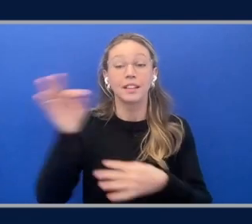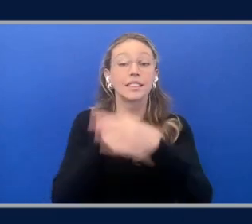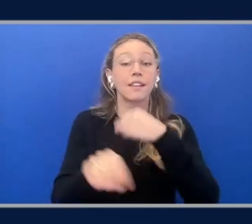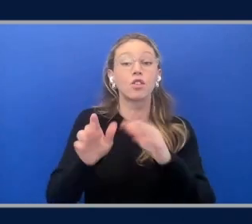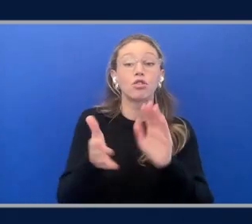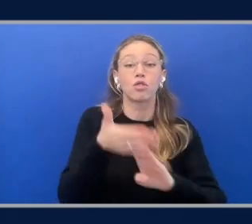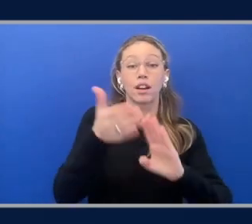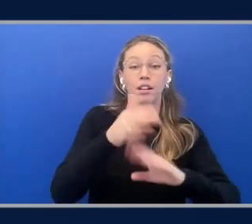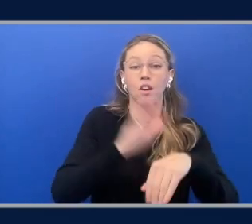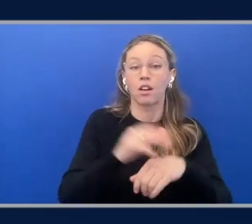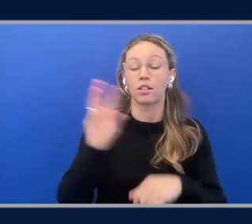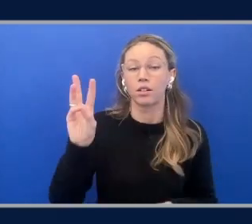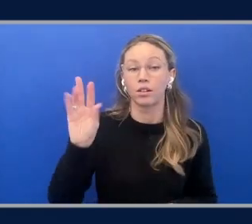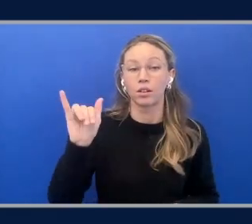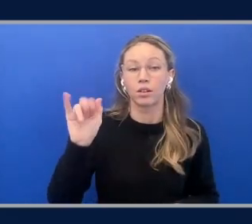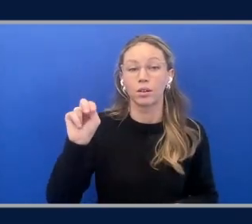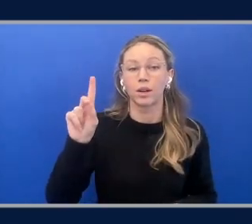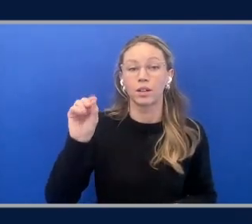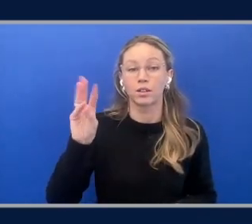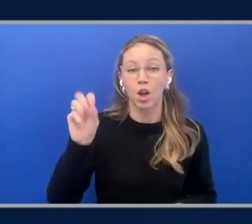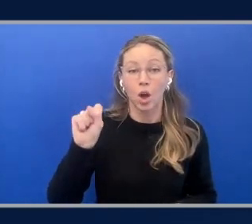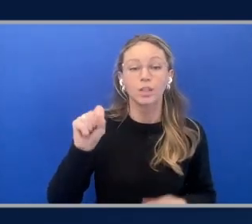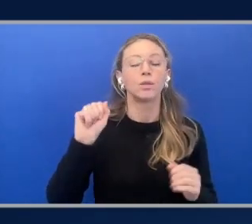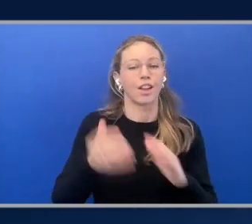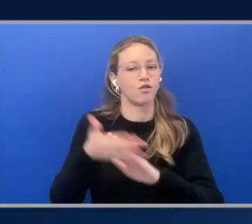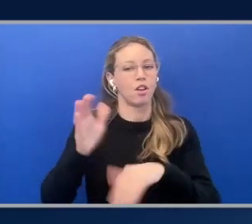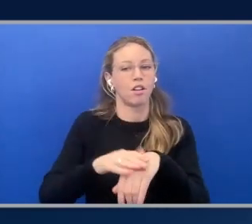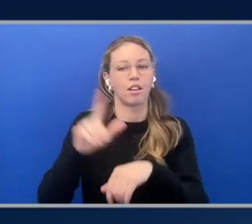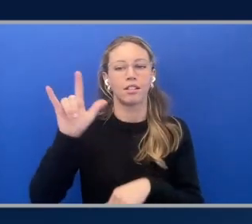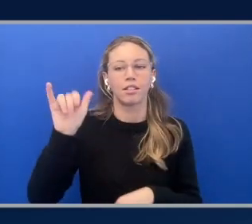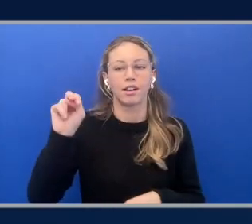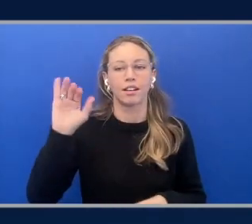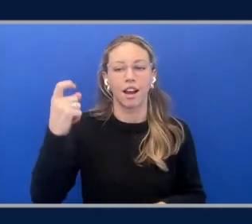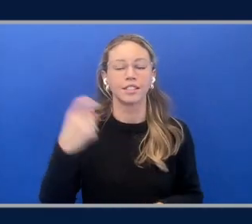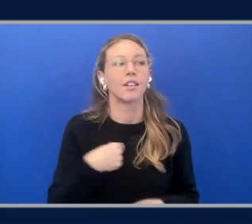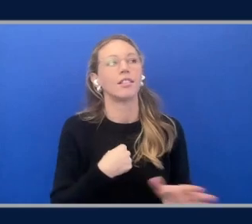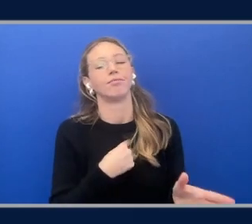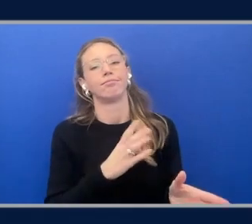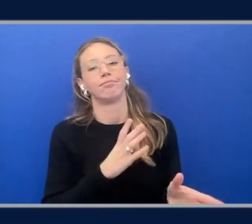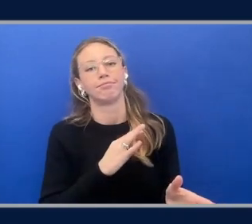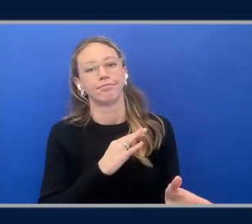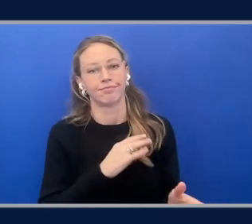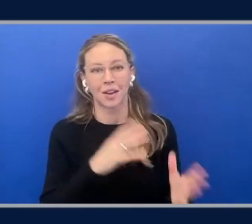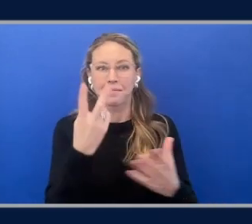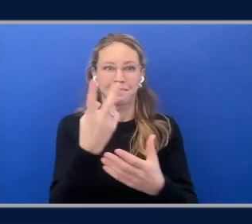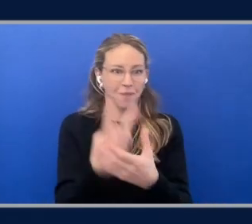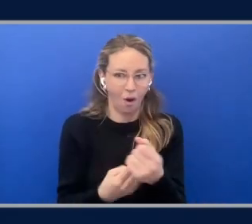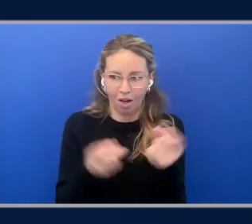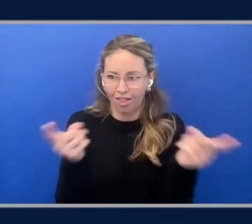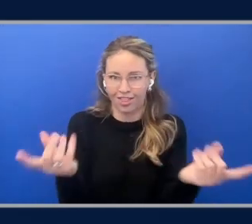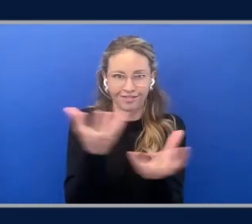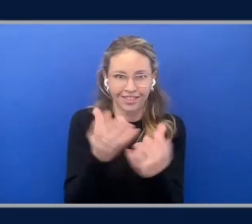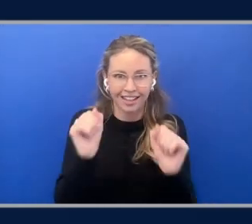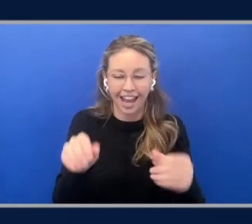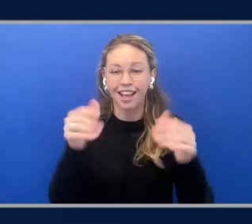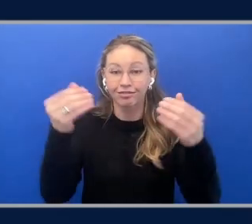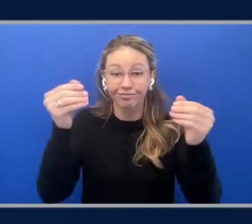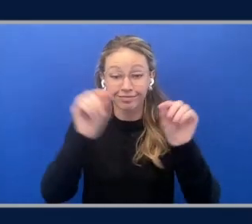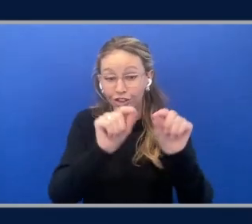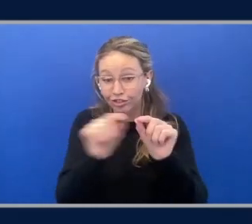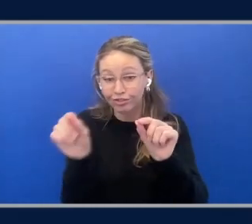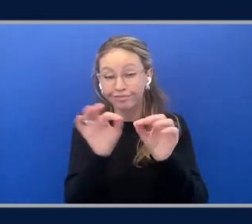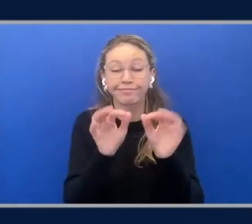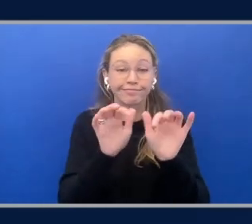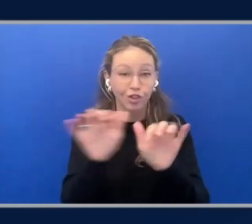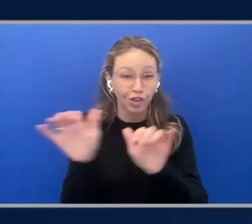now you can run on Linux. Music to my ears. I know. You can have the best of both worlds. Now you can write code, C#, Adrian,